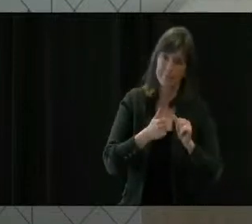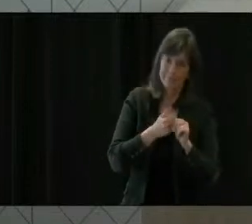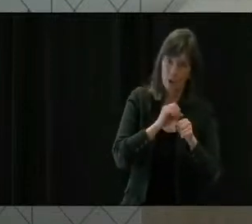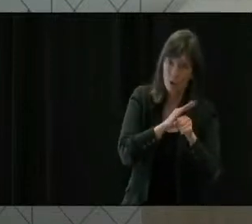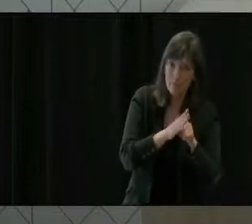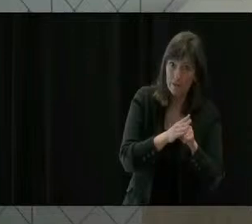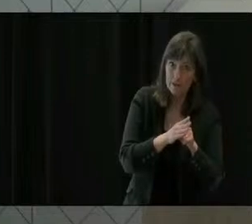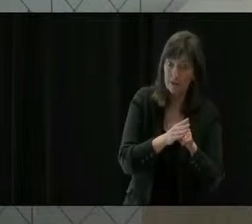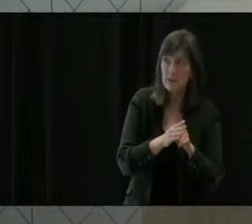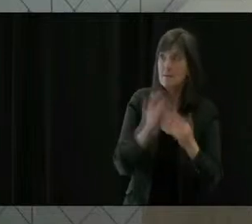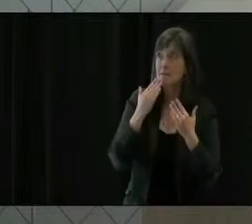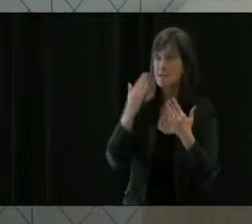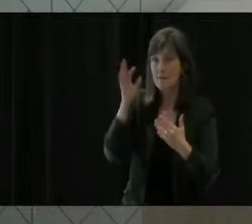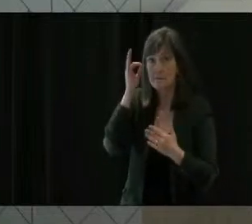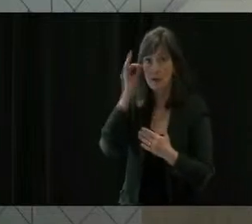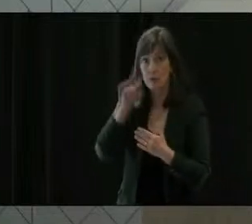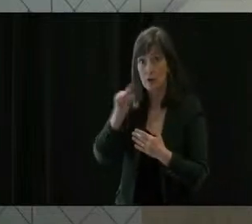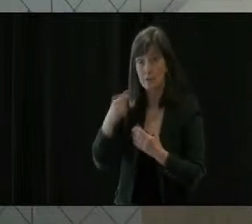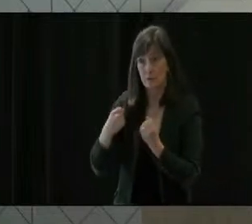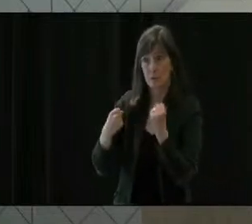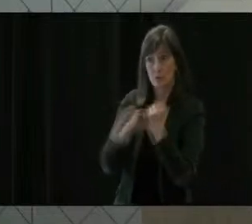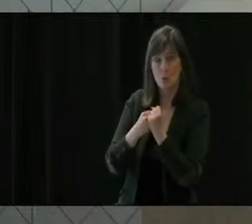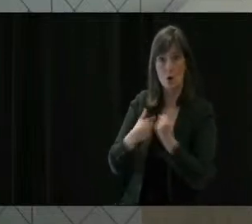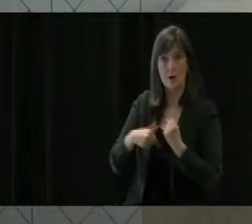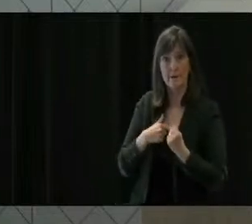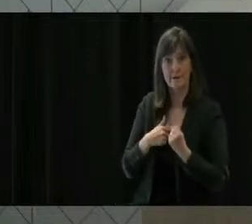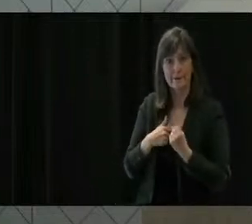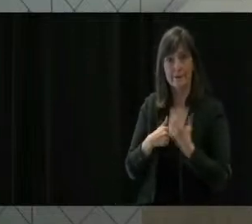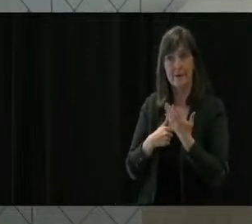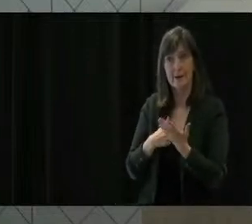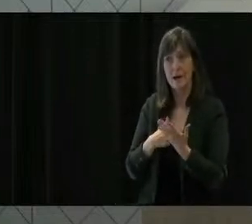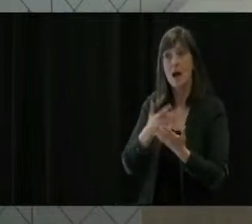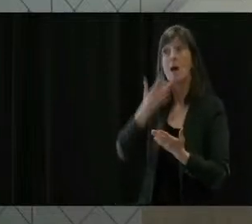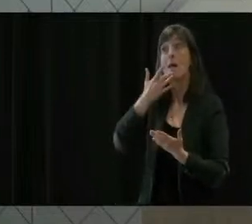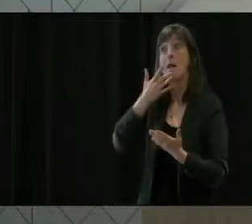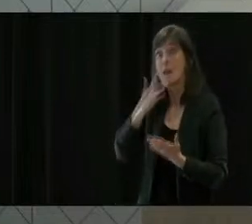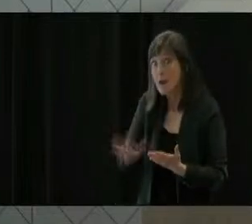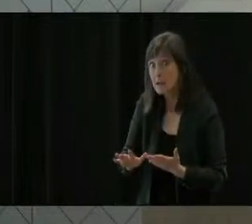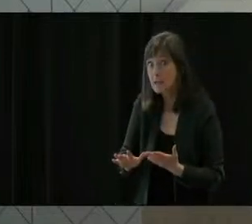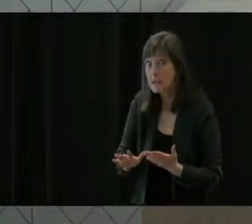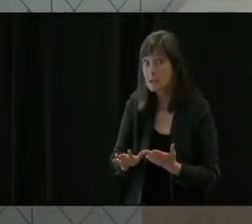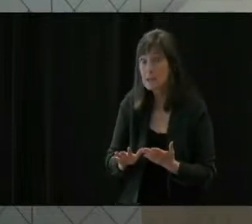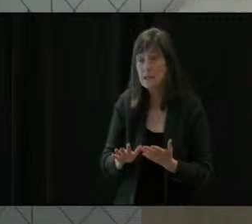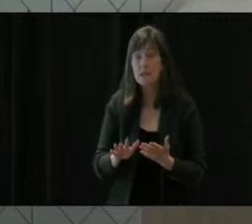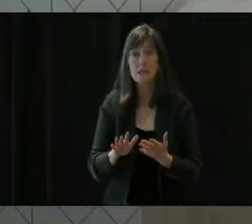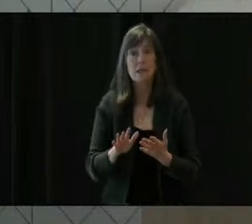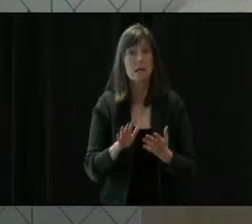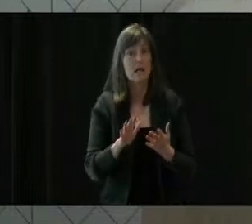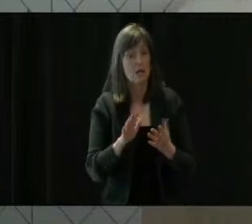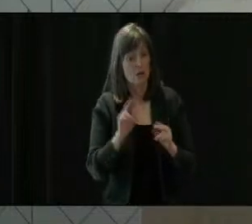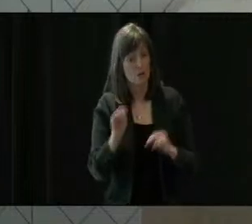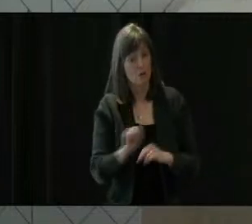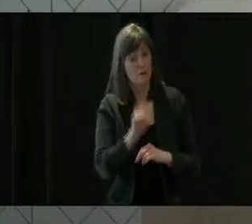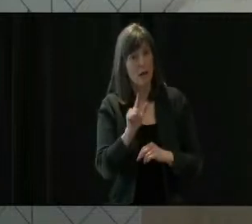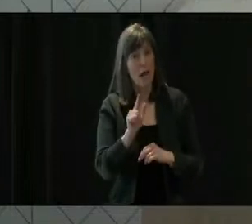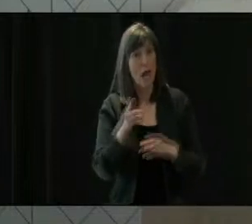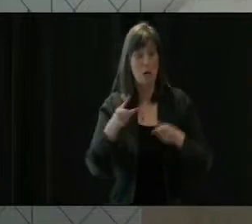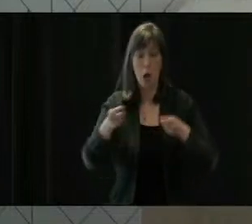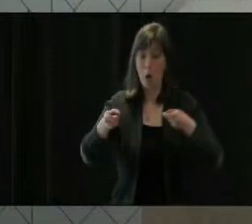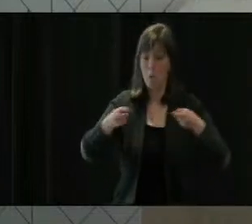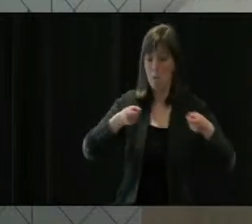pandemic. Thankfully, the province of Newfoundland and Labrador was able to manage that